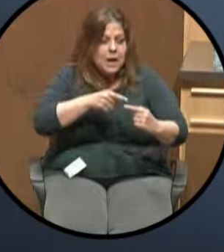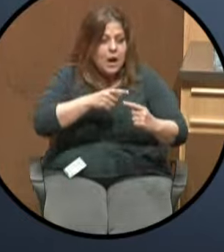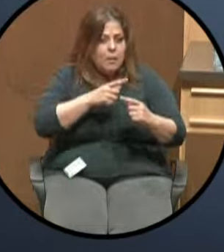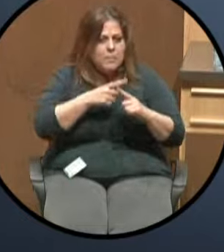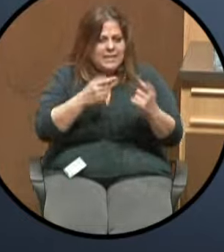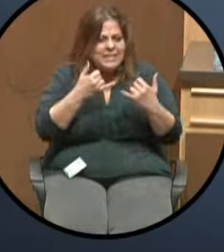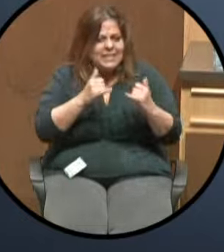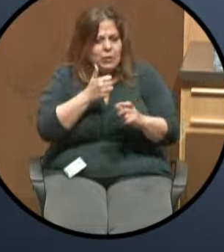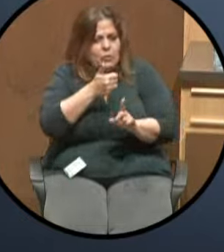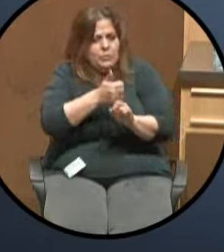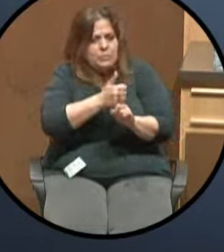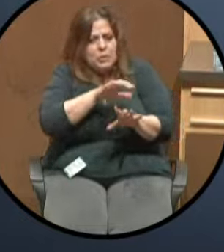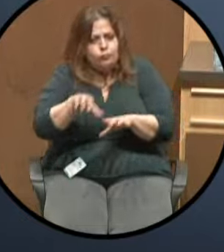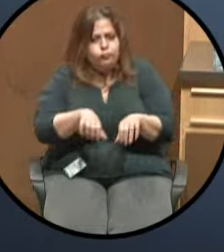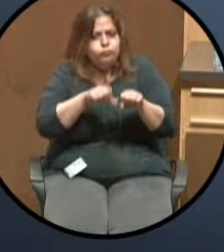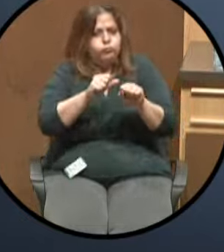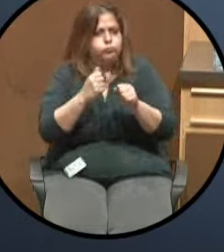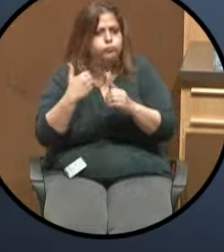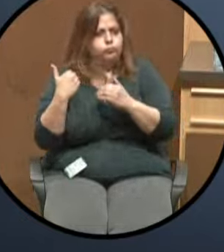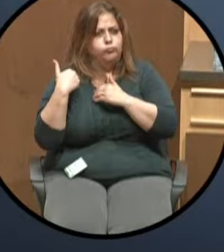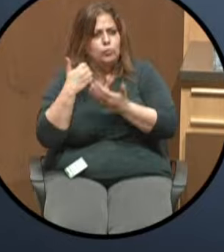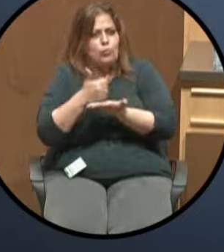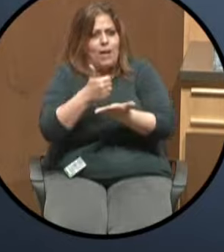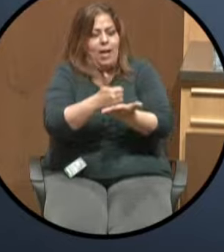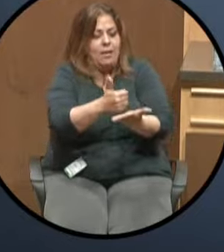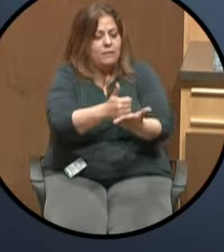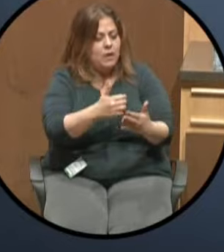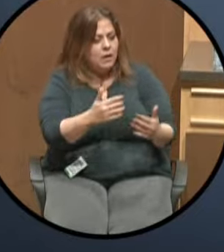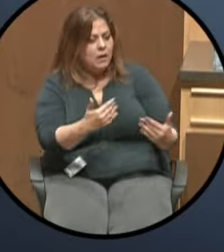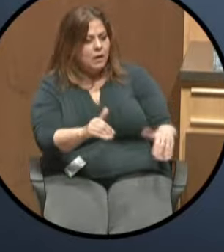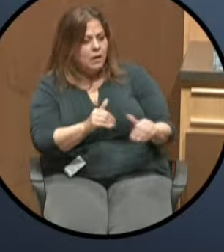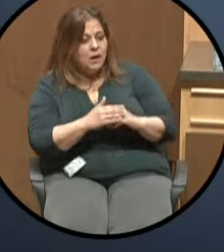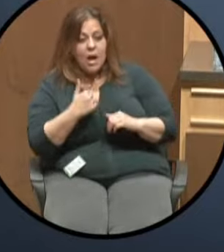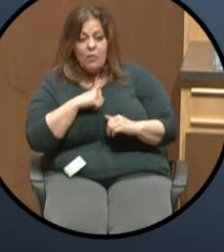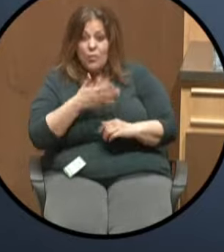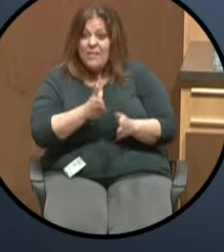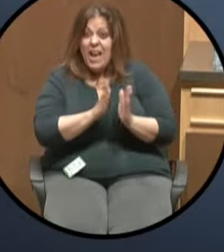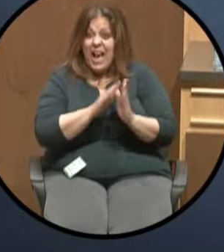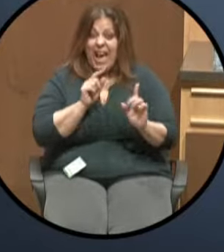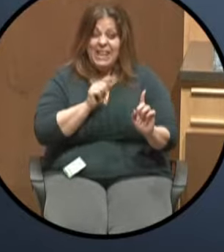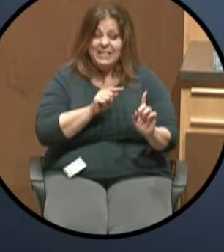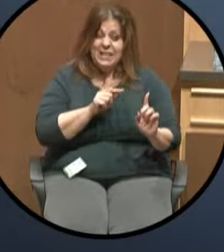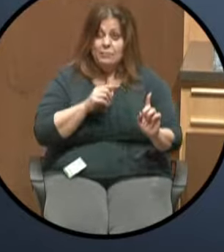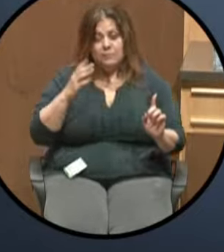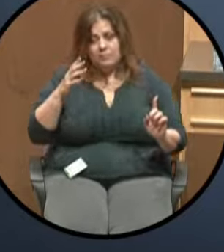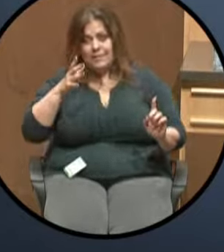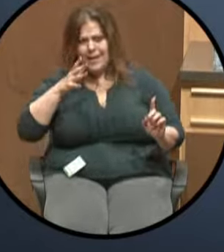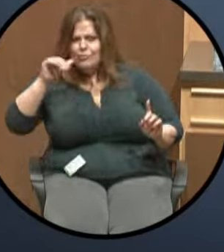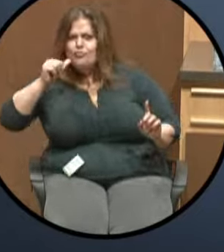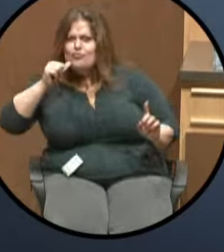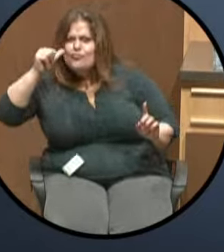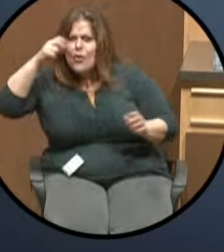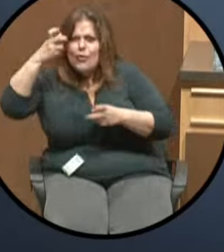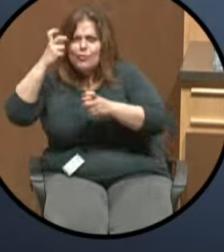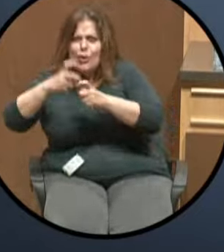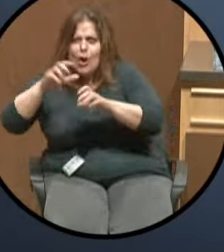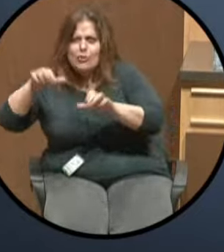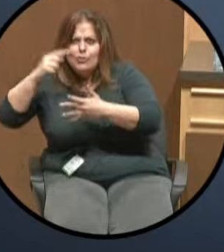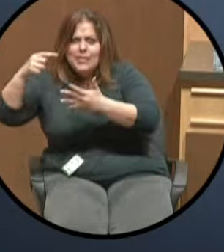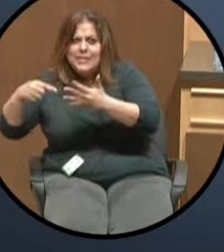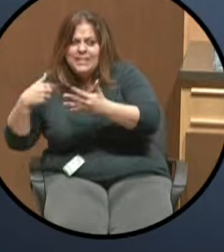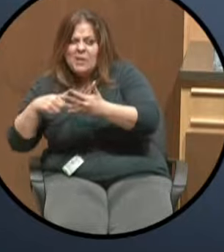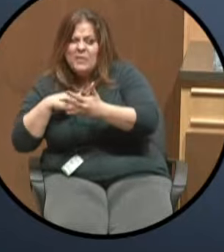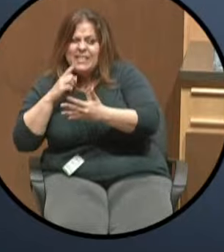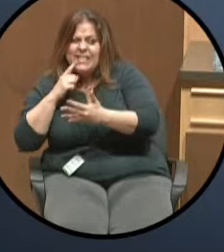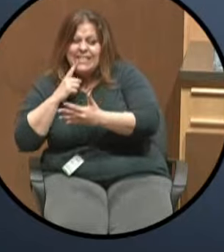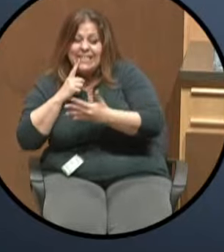by doing the tough things that we've asked them to do, which have even been hard to do for grown-ups, has just been an amazing thing.